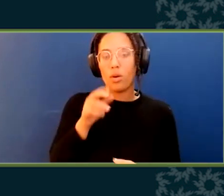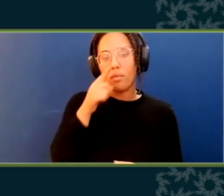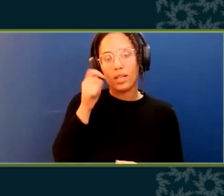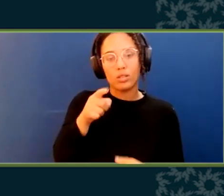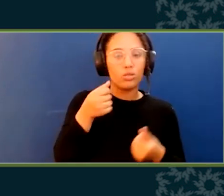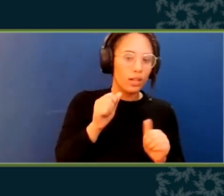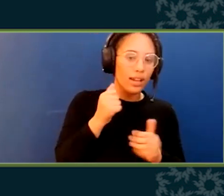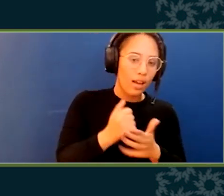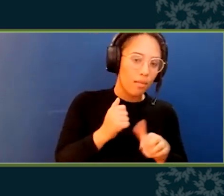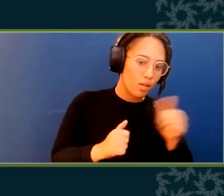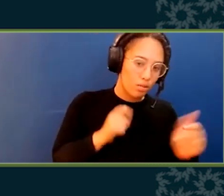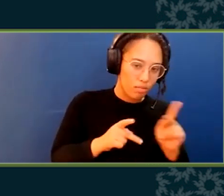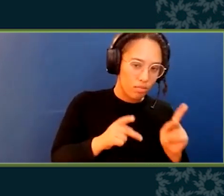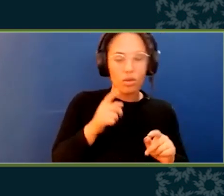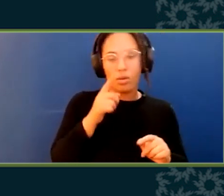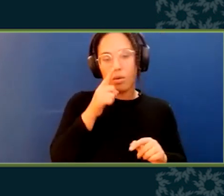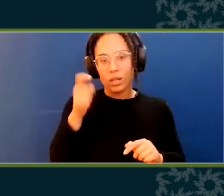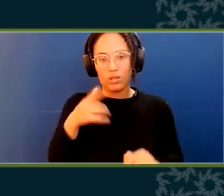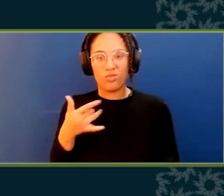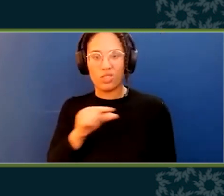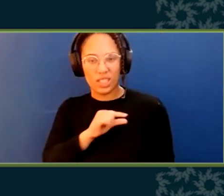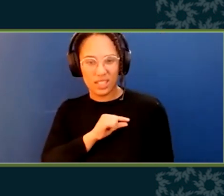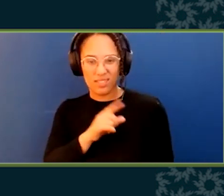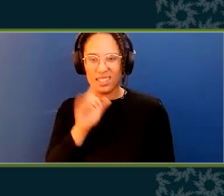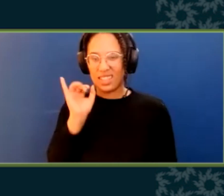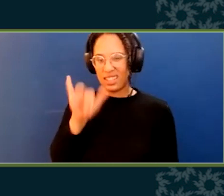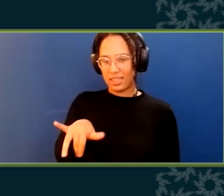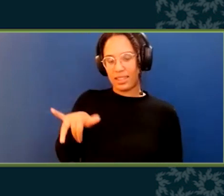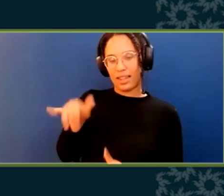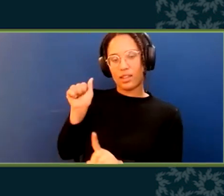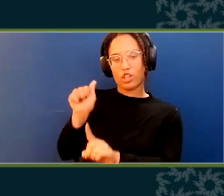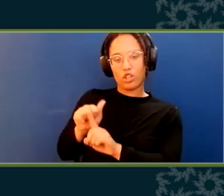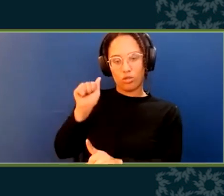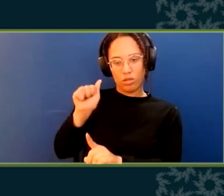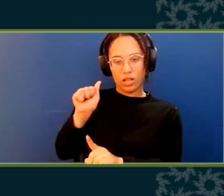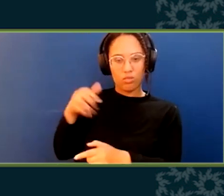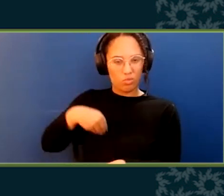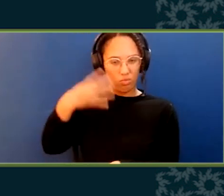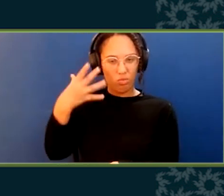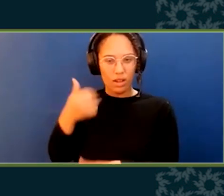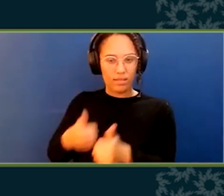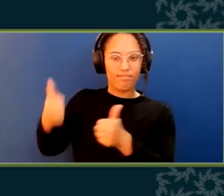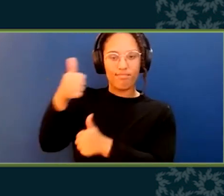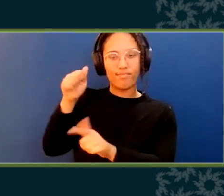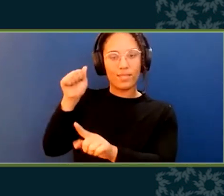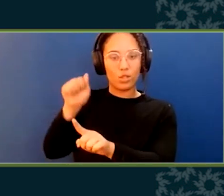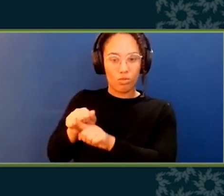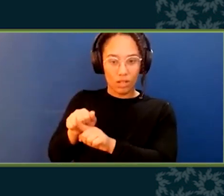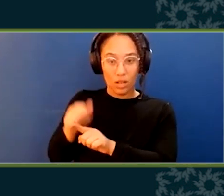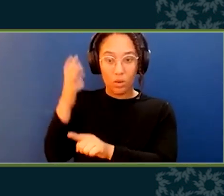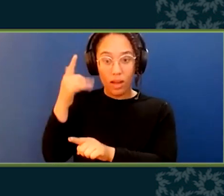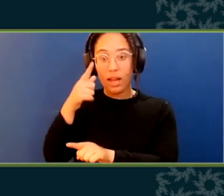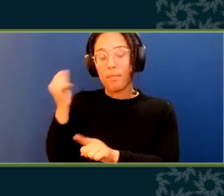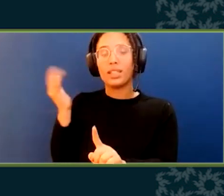of white supremacy. It convinces white people that they have to do some sort of saving